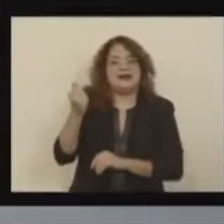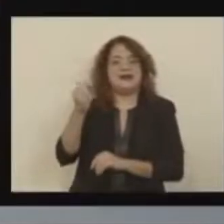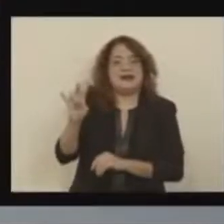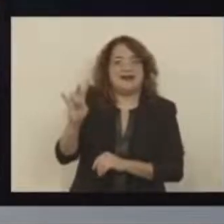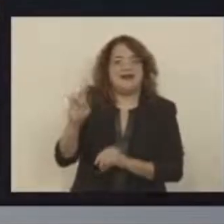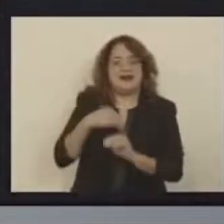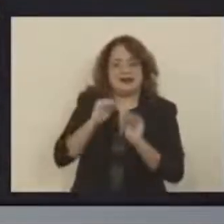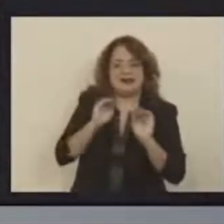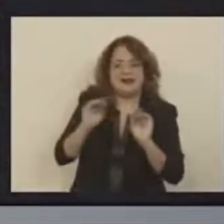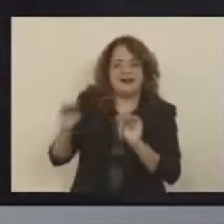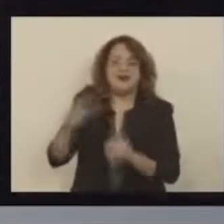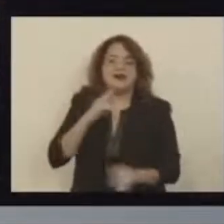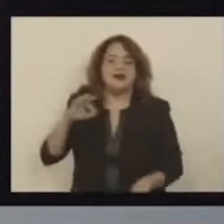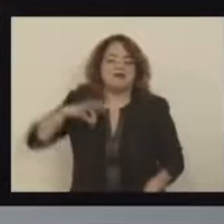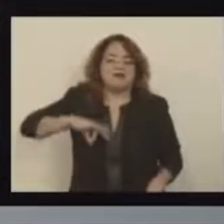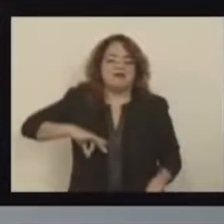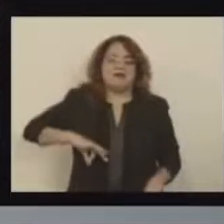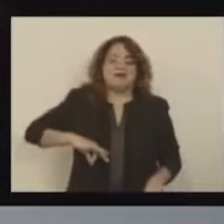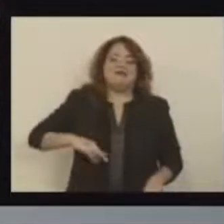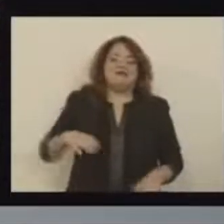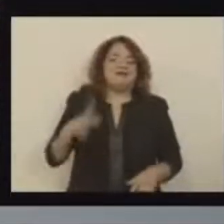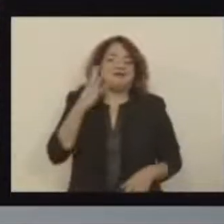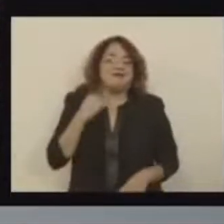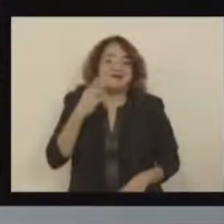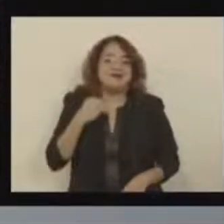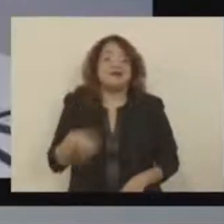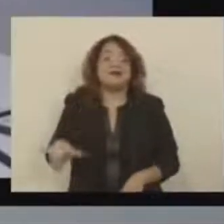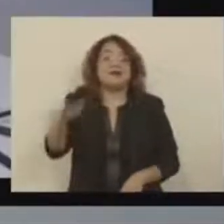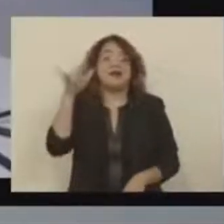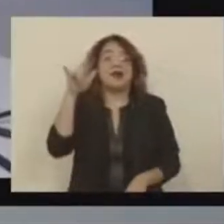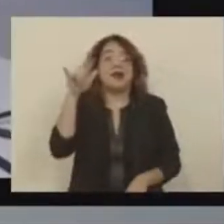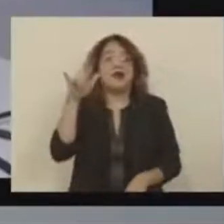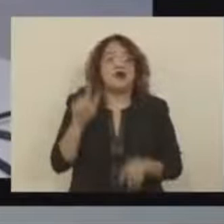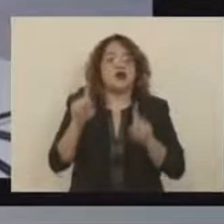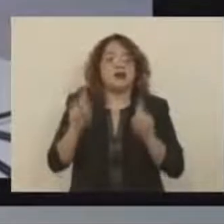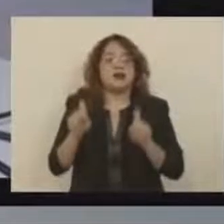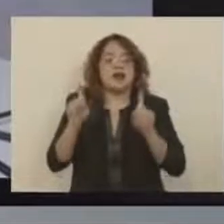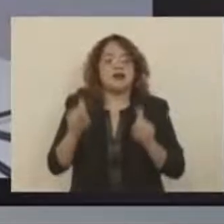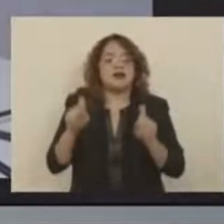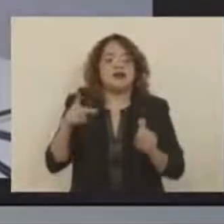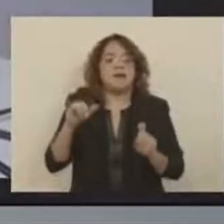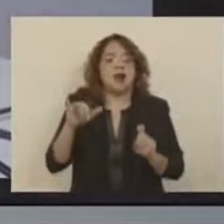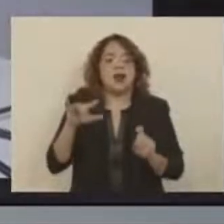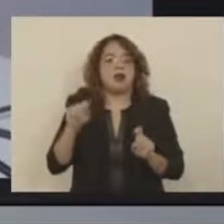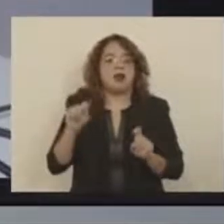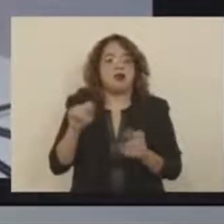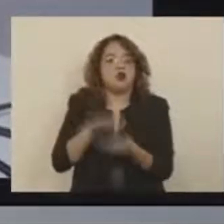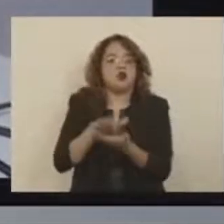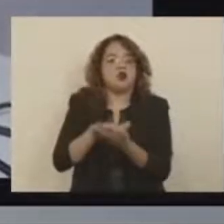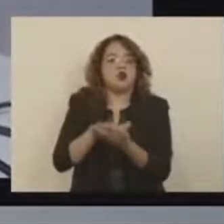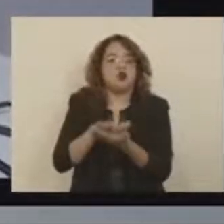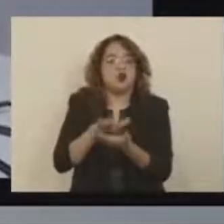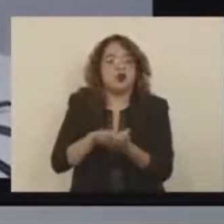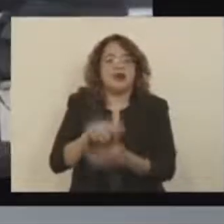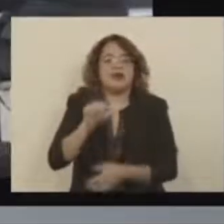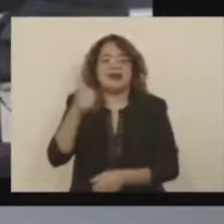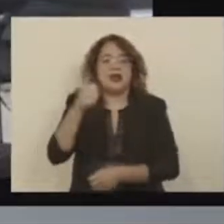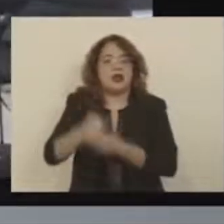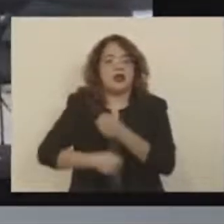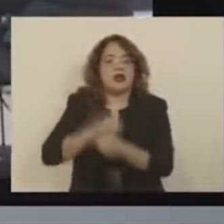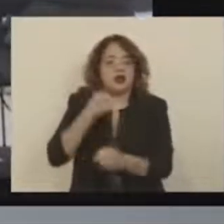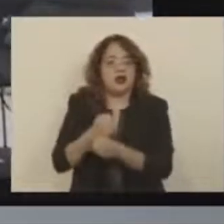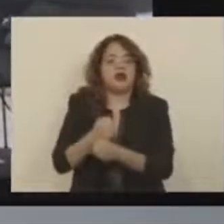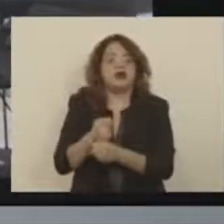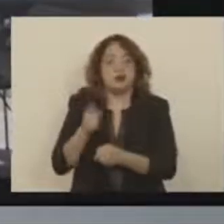rewarding. After that, I went to Air Force Test Pilot School, and I ended up spending the last 10 years of my career all at Edwards Air